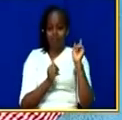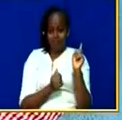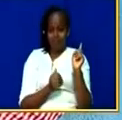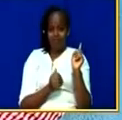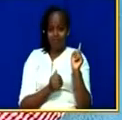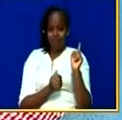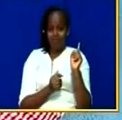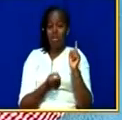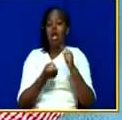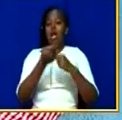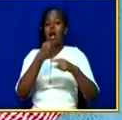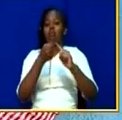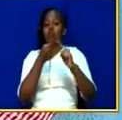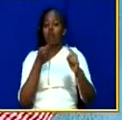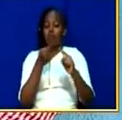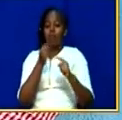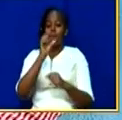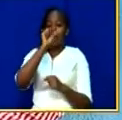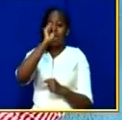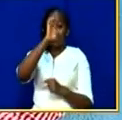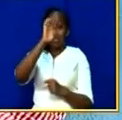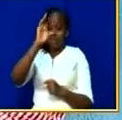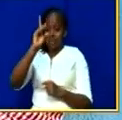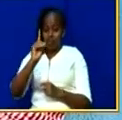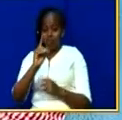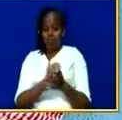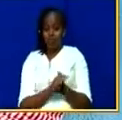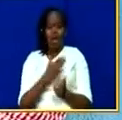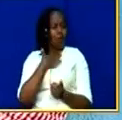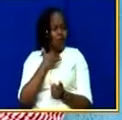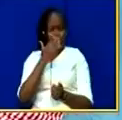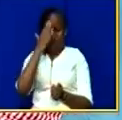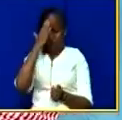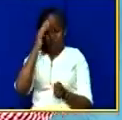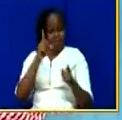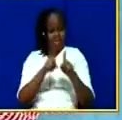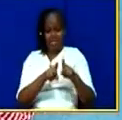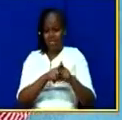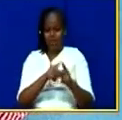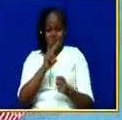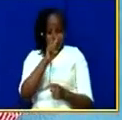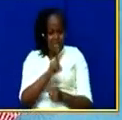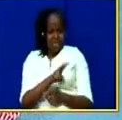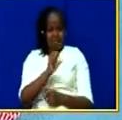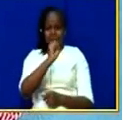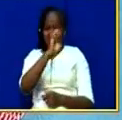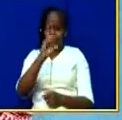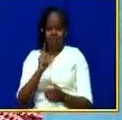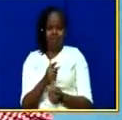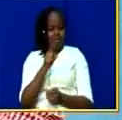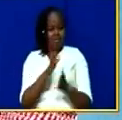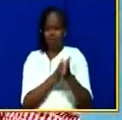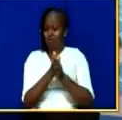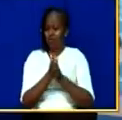carrot comes from a seed. I want to look at the carrot seed. Good. This is going to